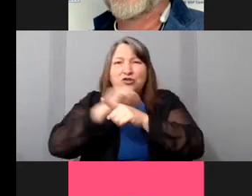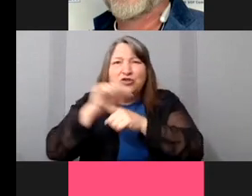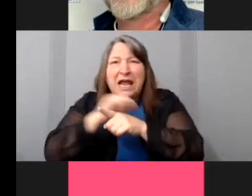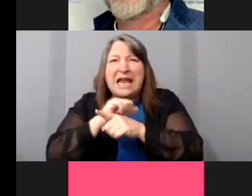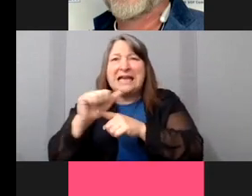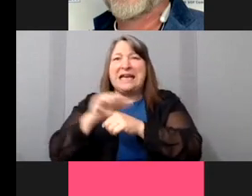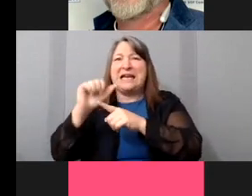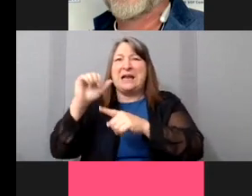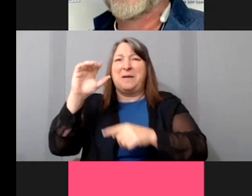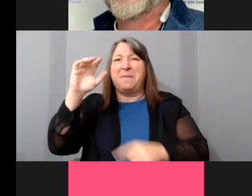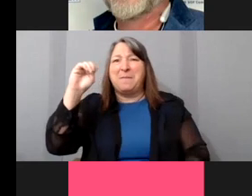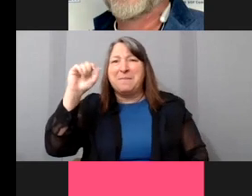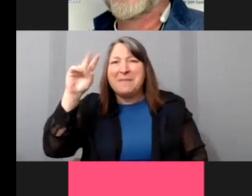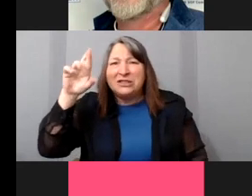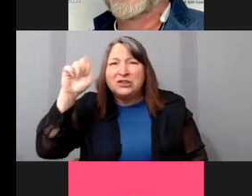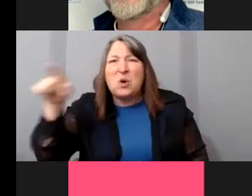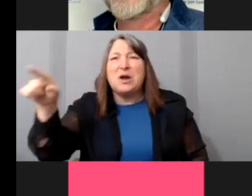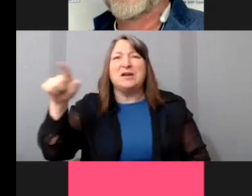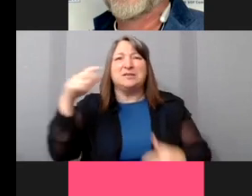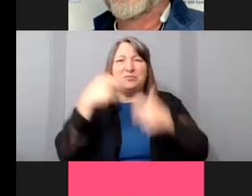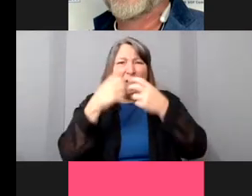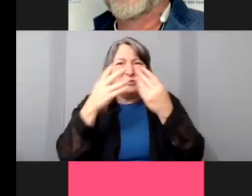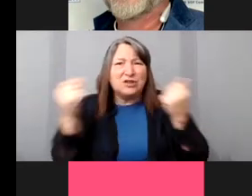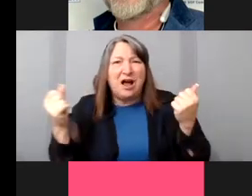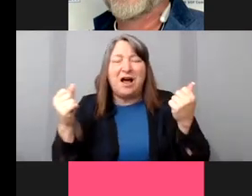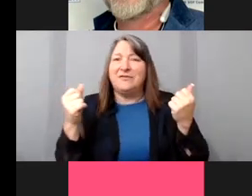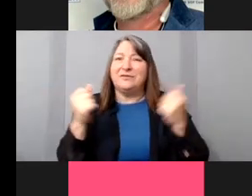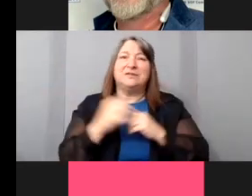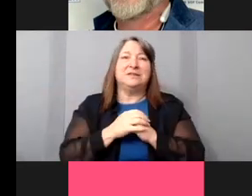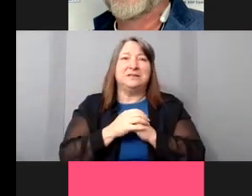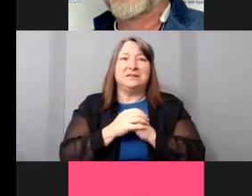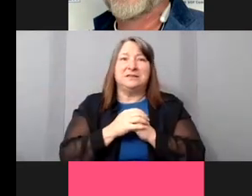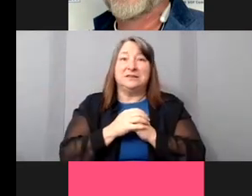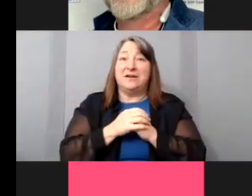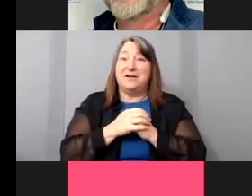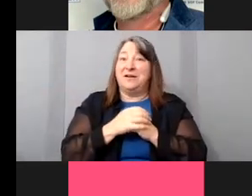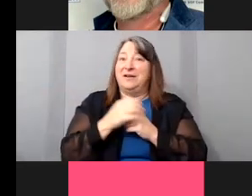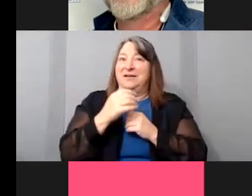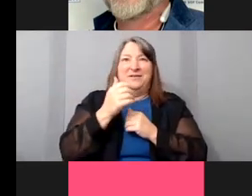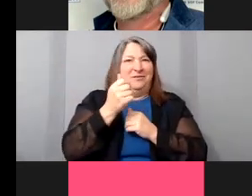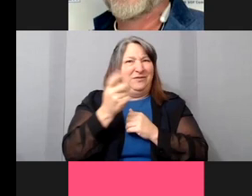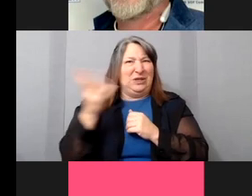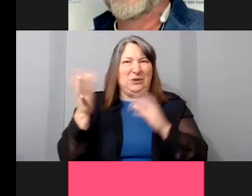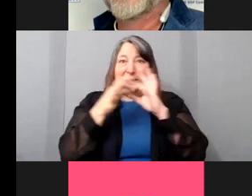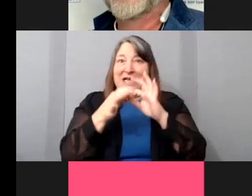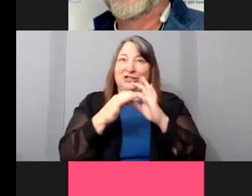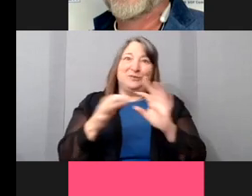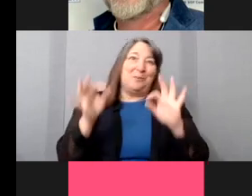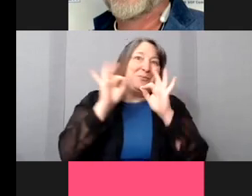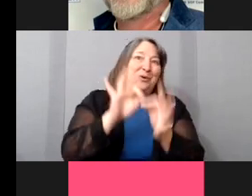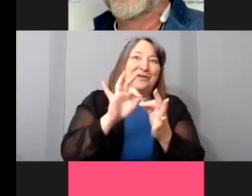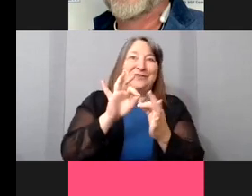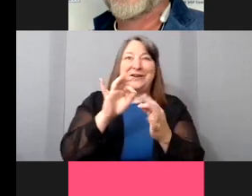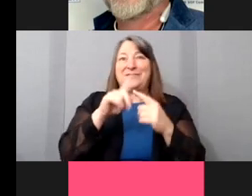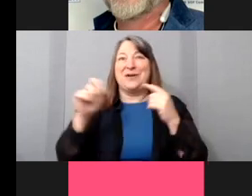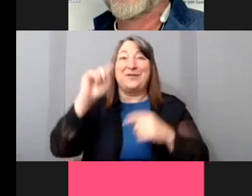solve. Very few mentoring relationships will go smoothly from day one. And there is kind of a natural cycle, a little